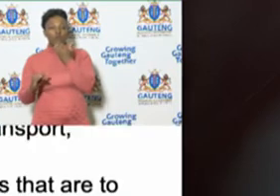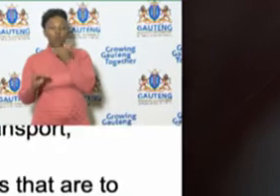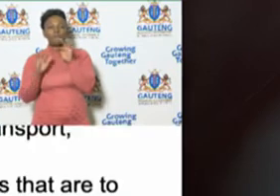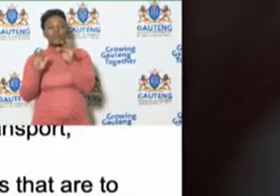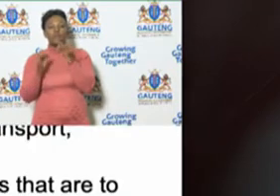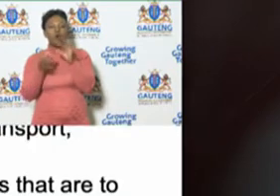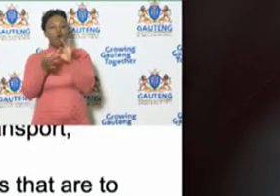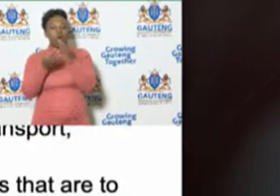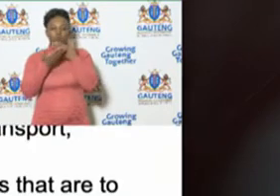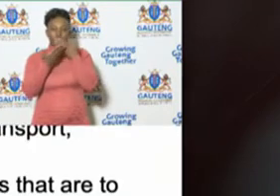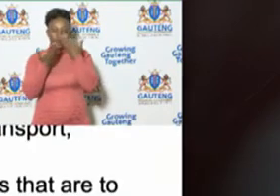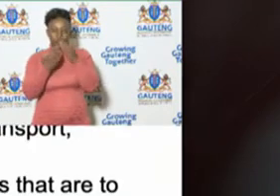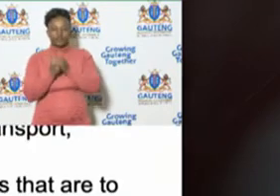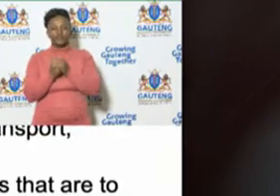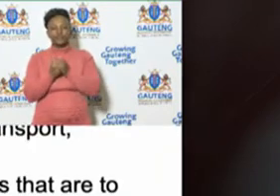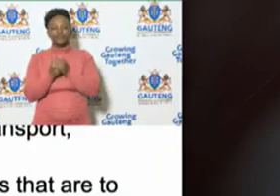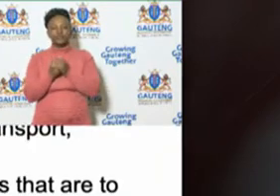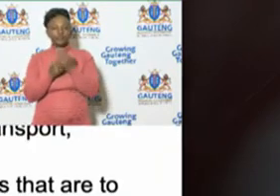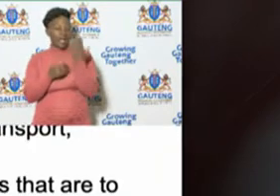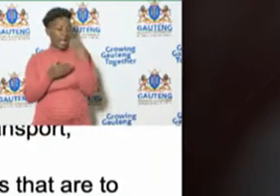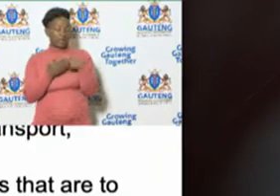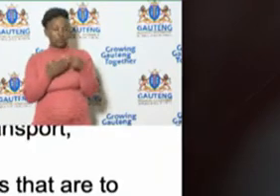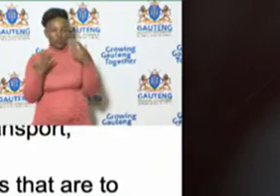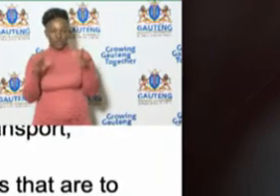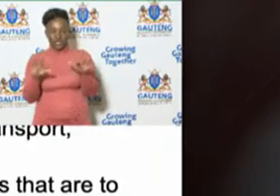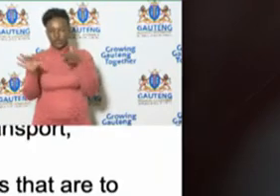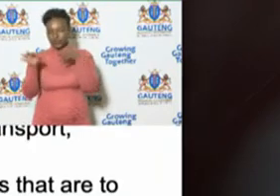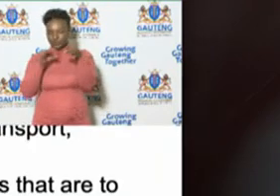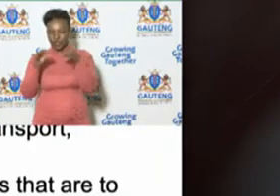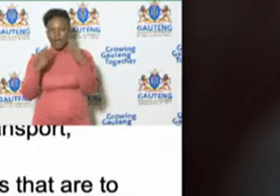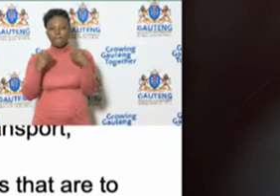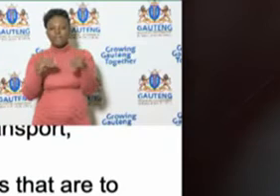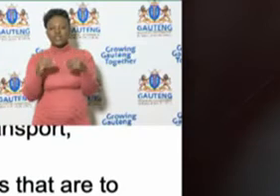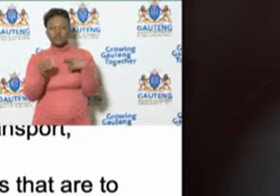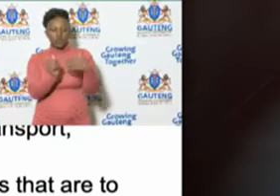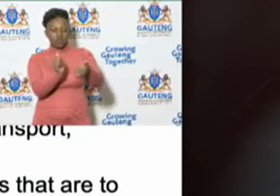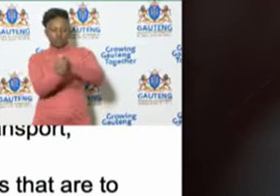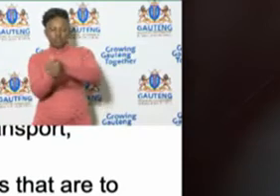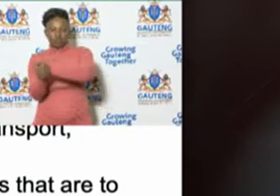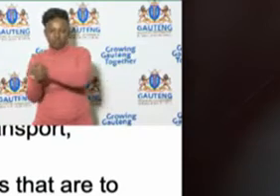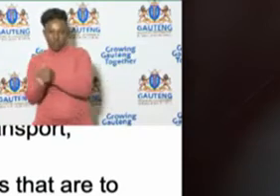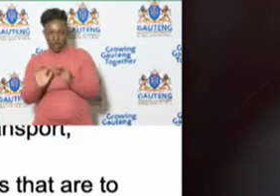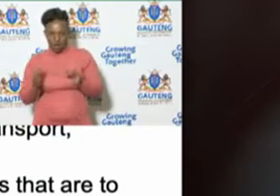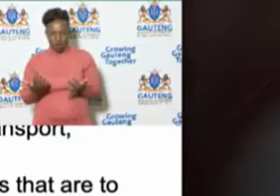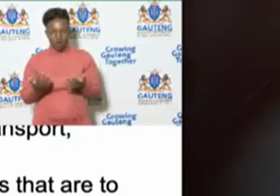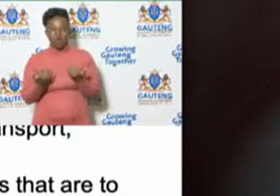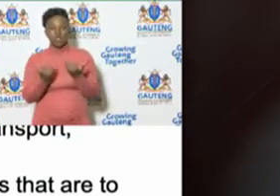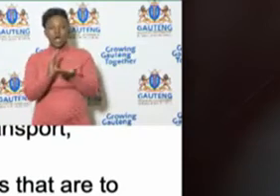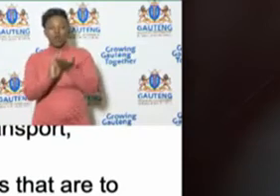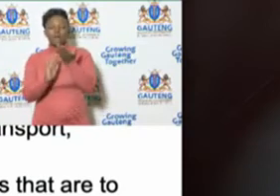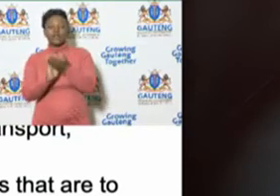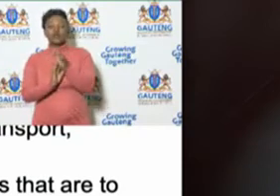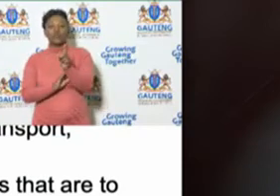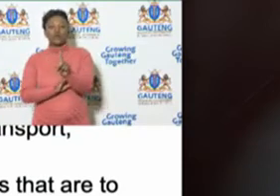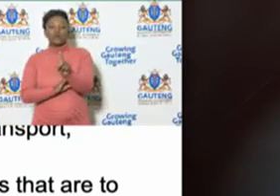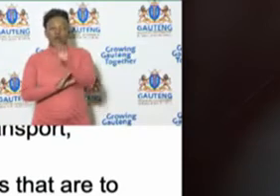Last week we shared with you extensively the work we are doing with business. The only update we can give to you is that the mining sector has